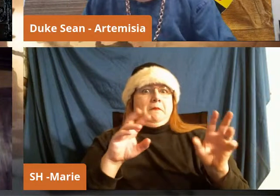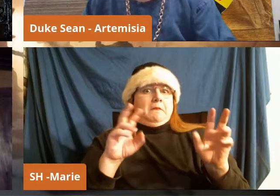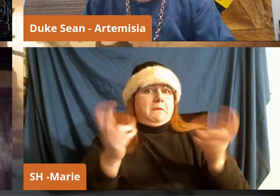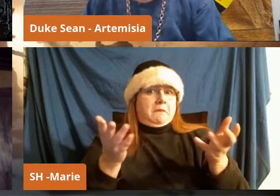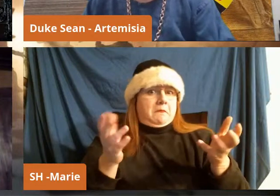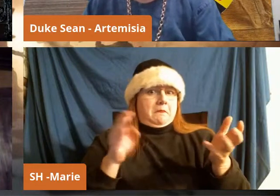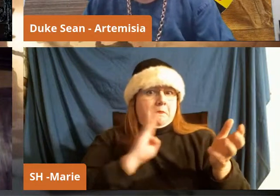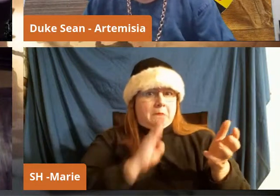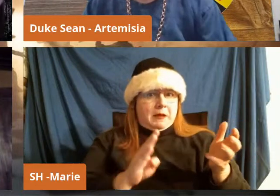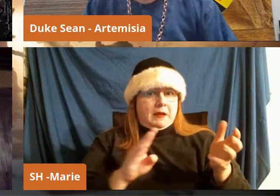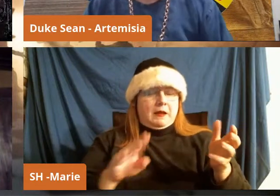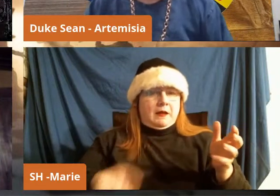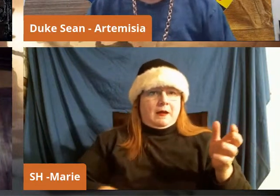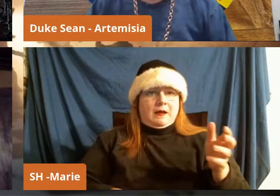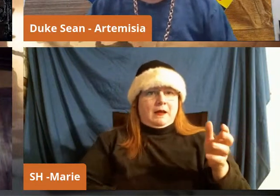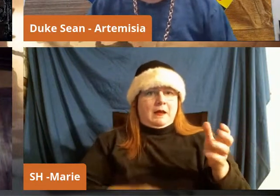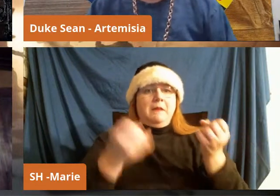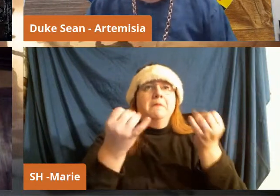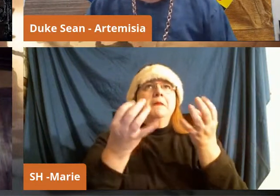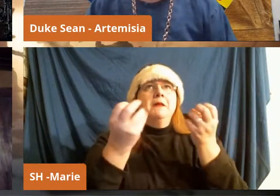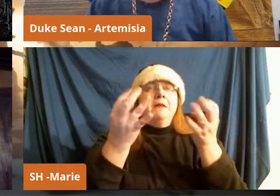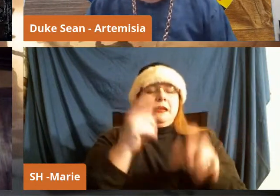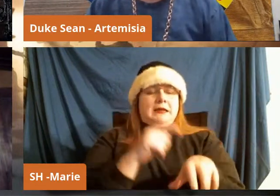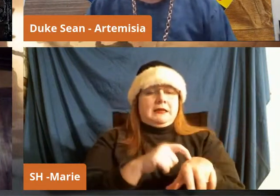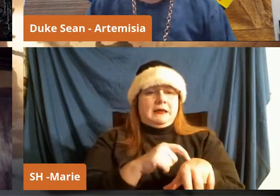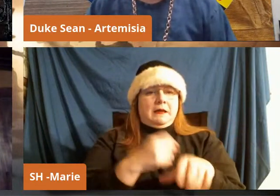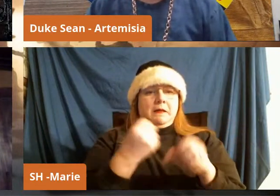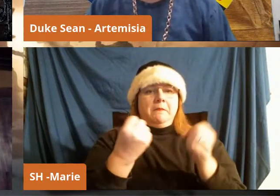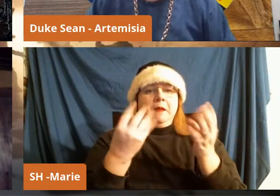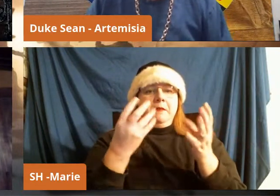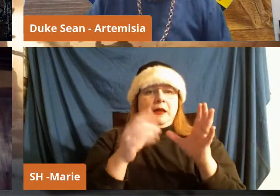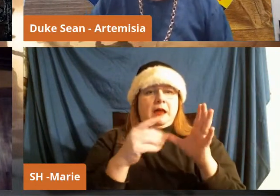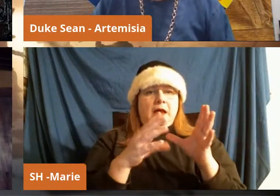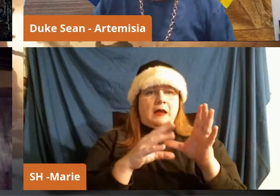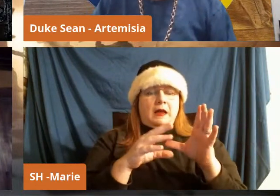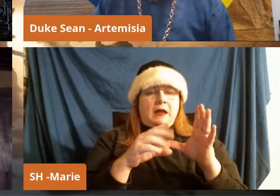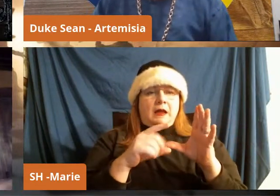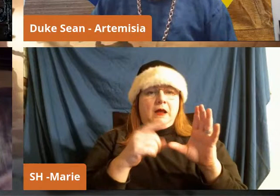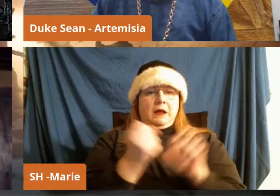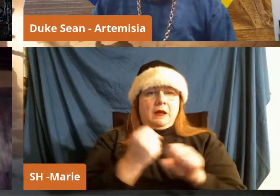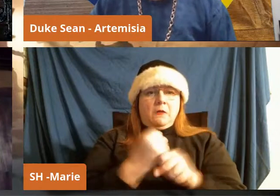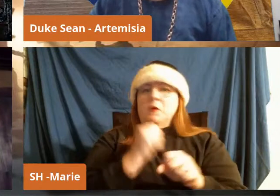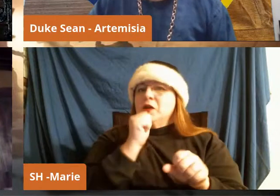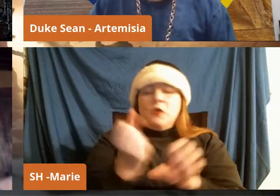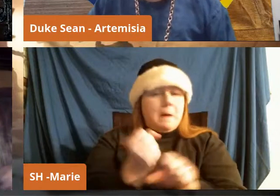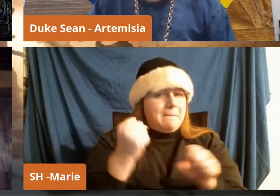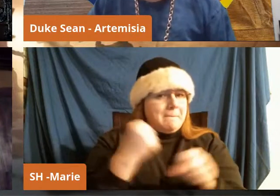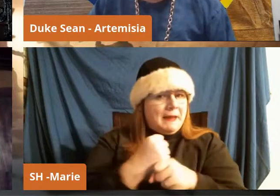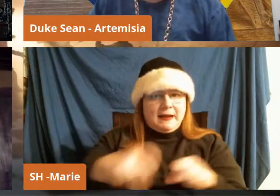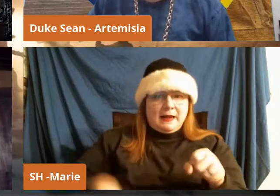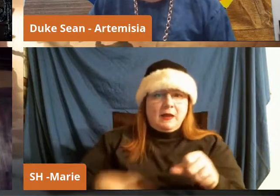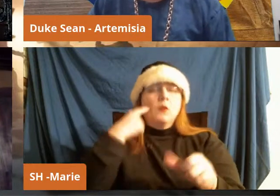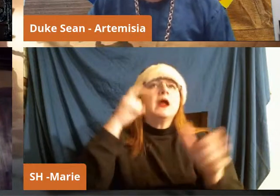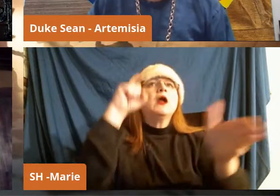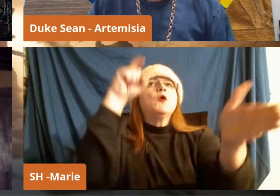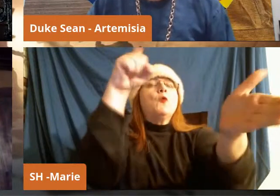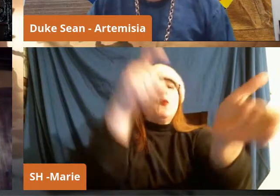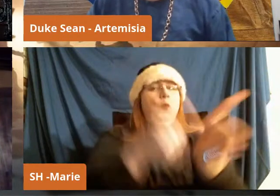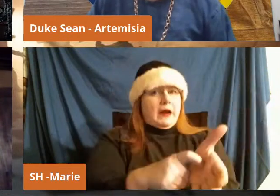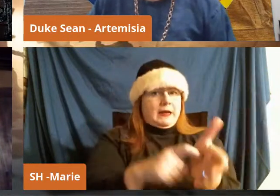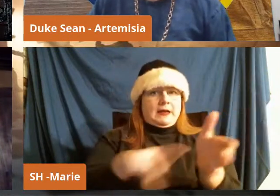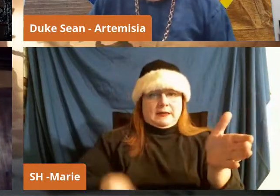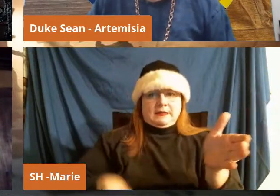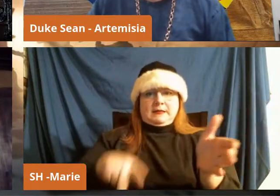It's said many times in many councils that we do not make knights, we recognize